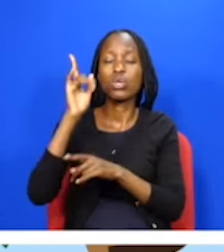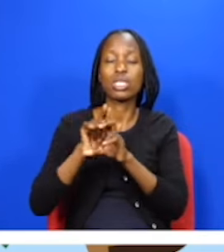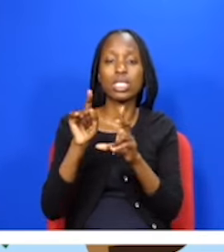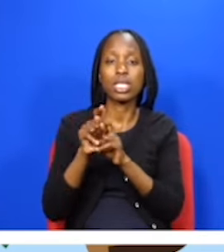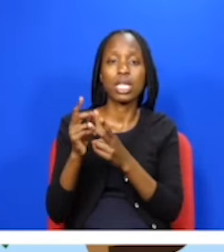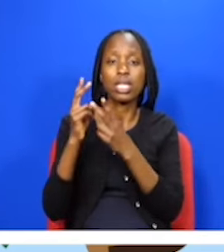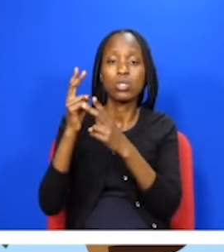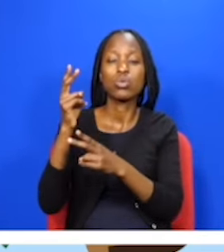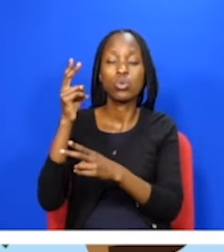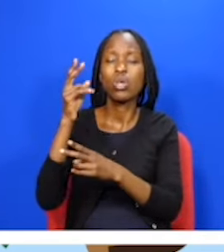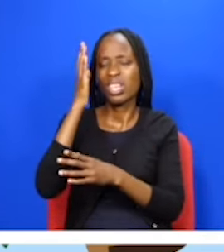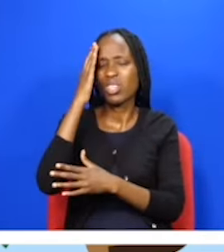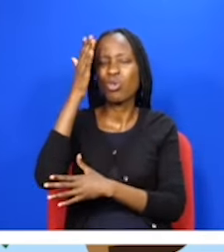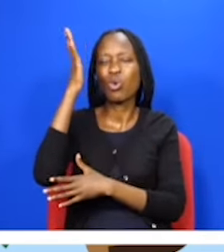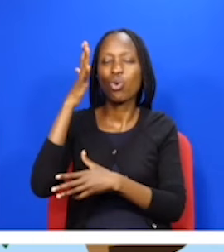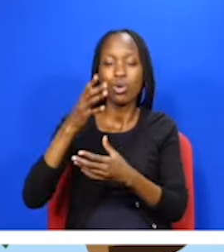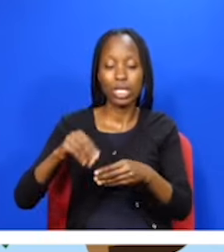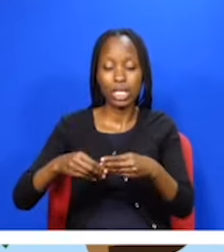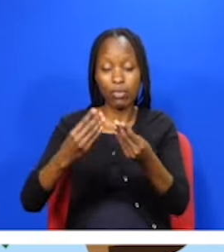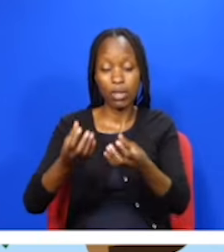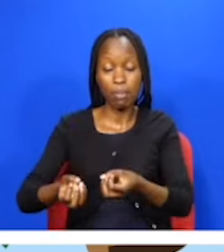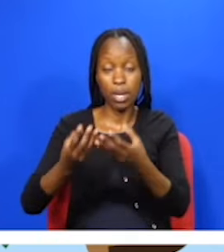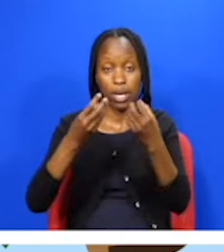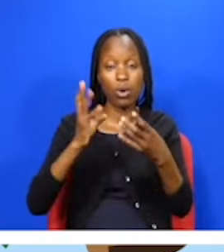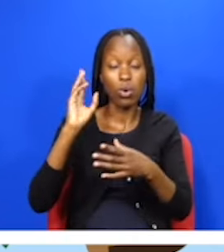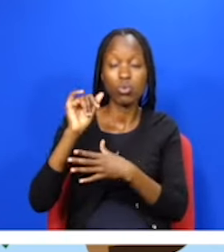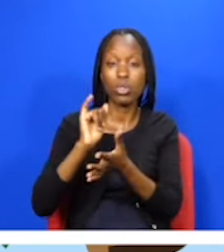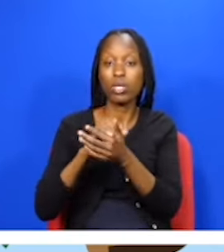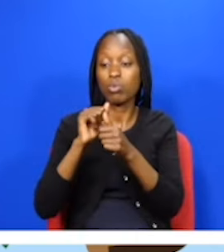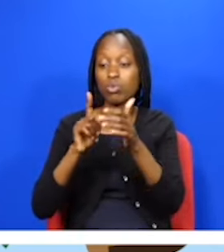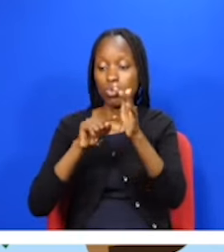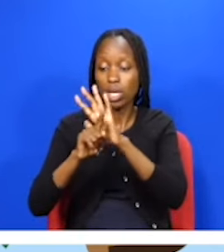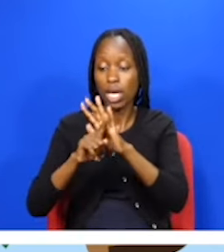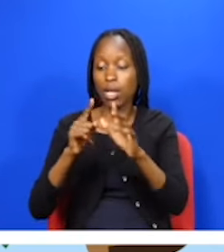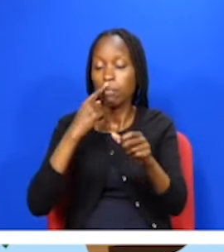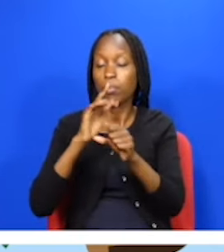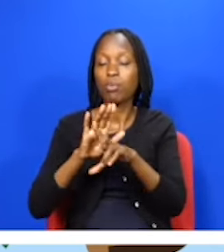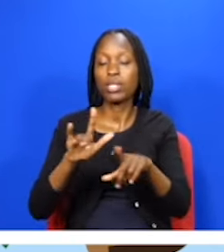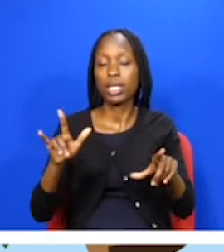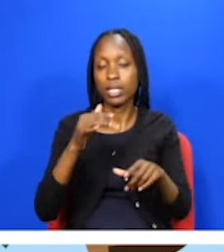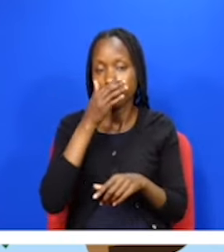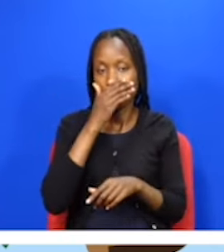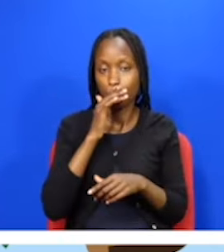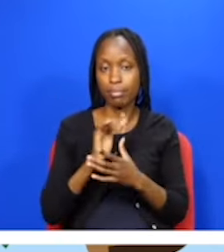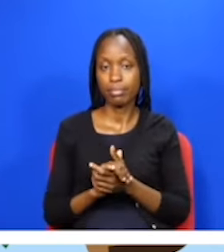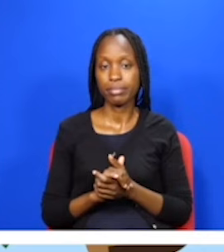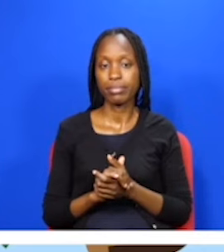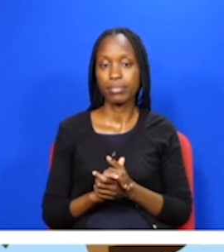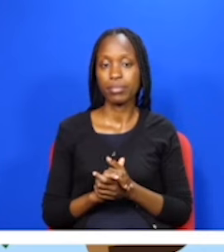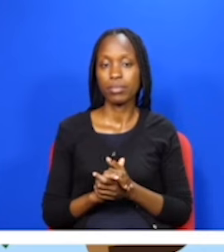a miracle for them so that they can be able to get to the promised land, which was